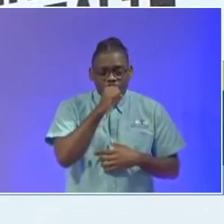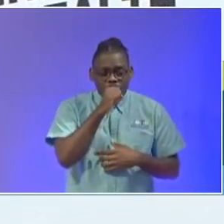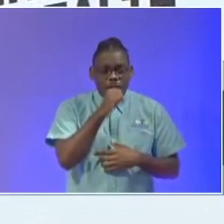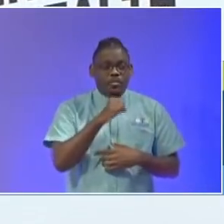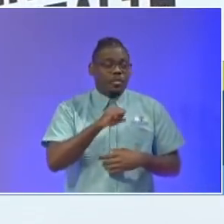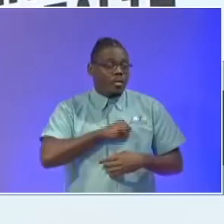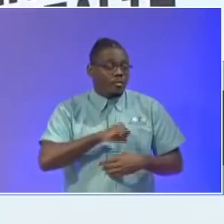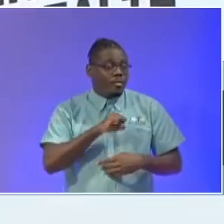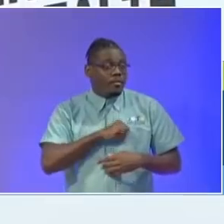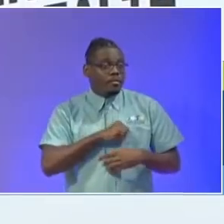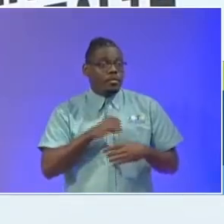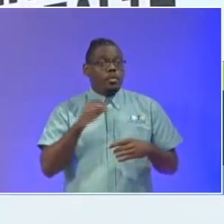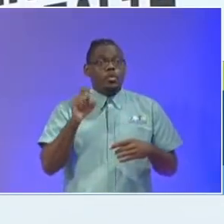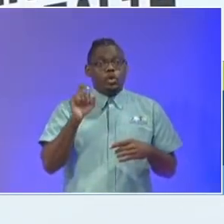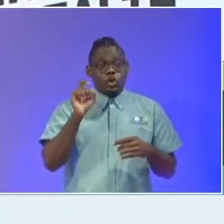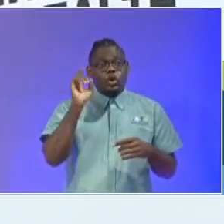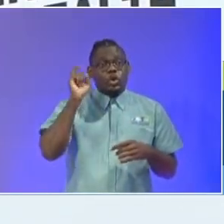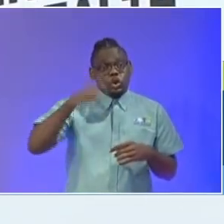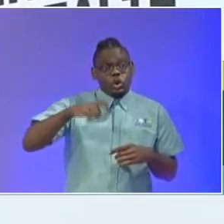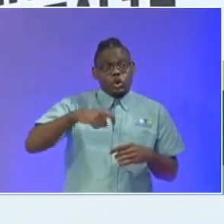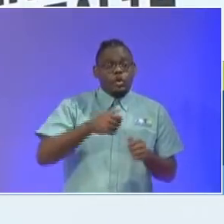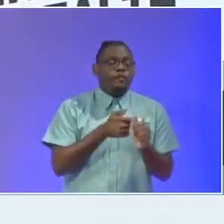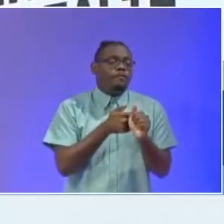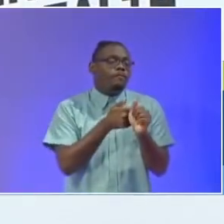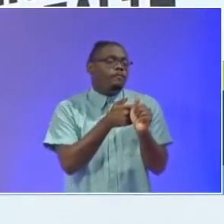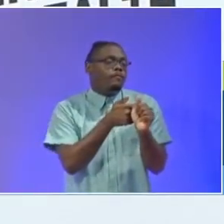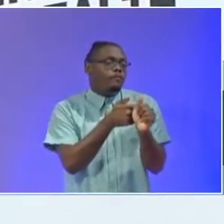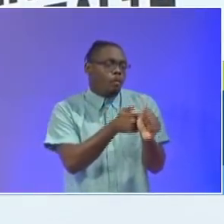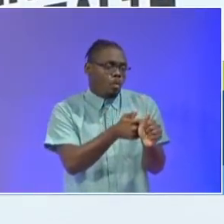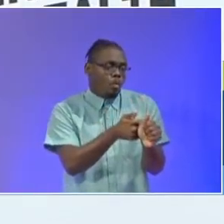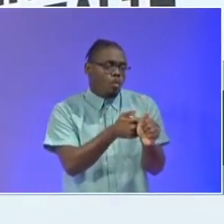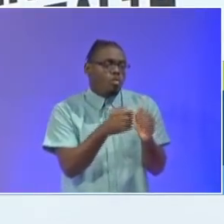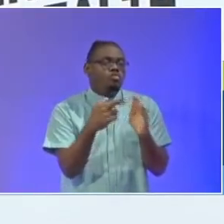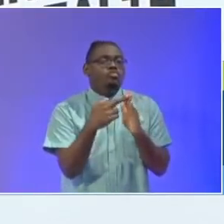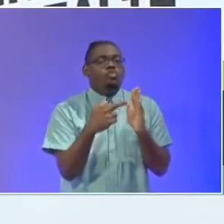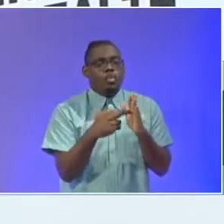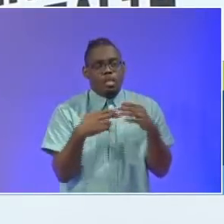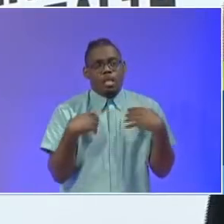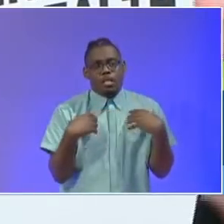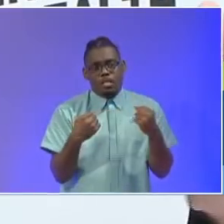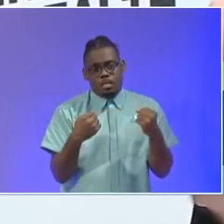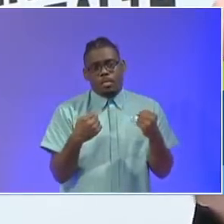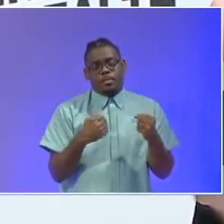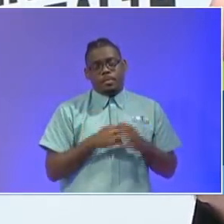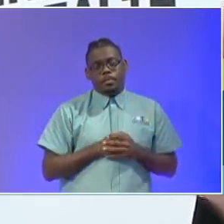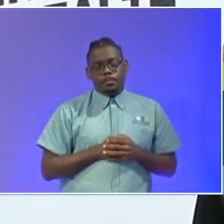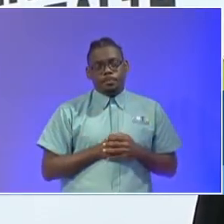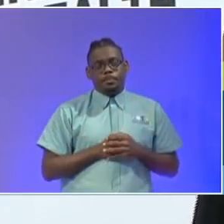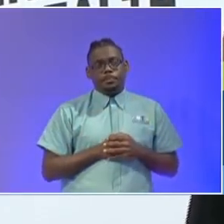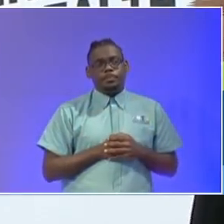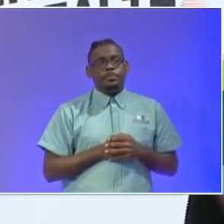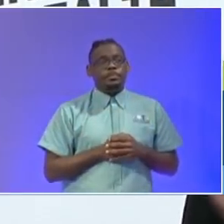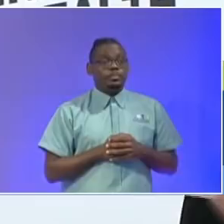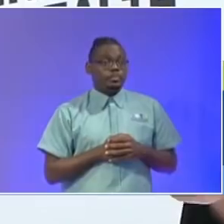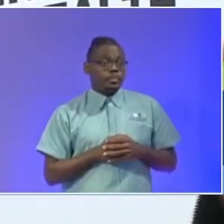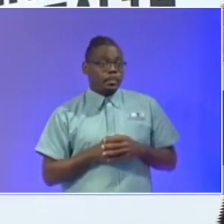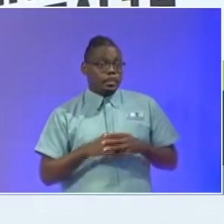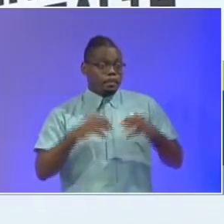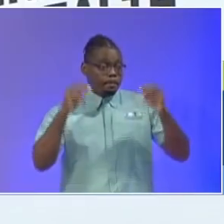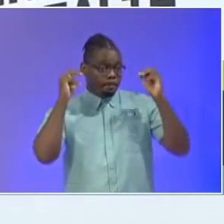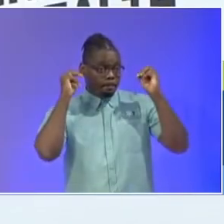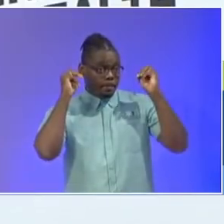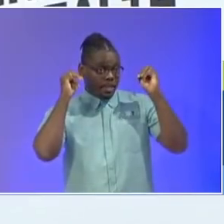should be guided by their county medical officer of health, and the persons are usually in communication with those persons at